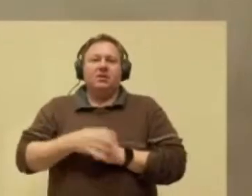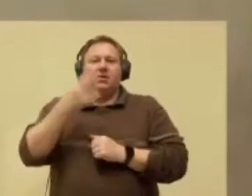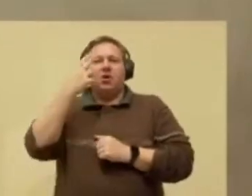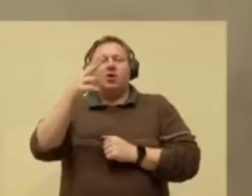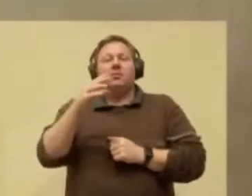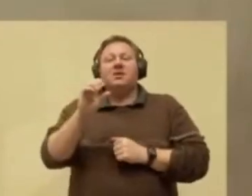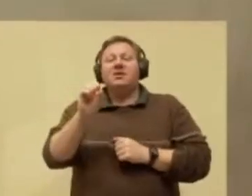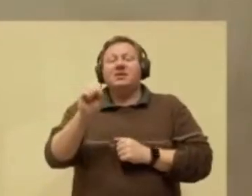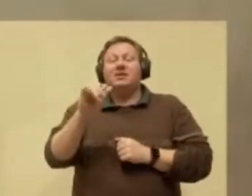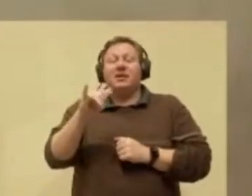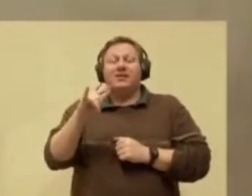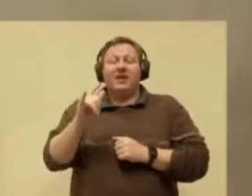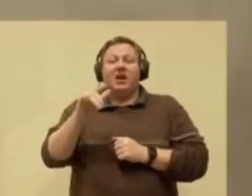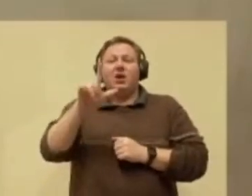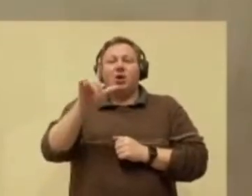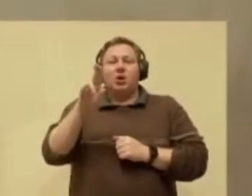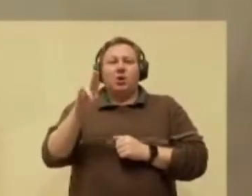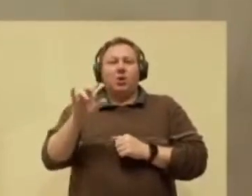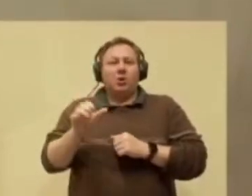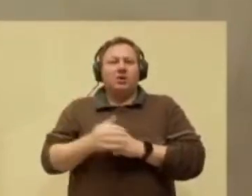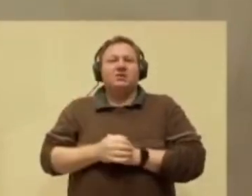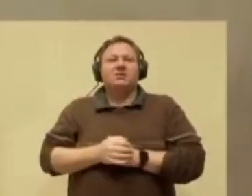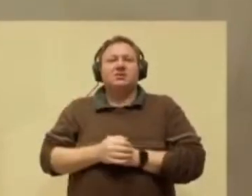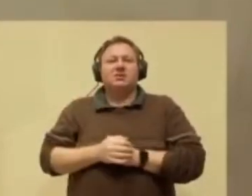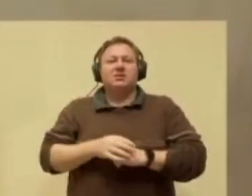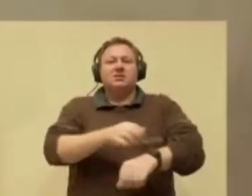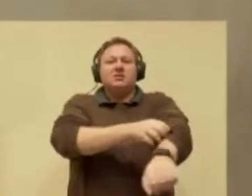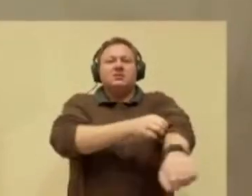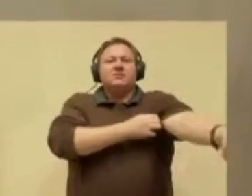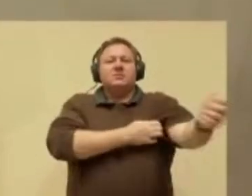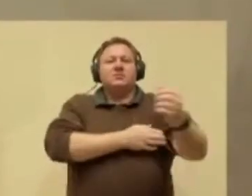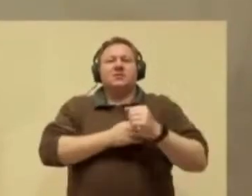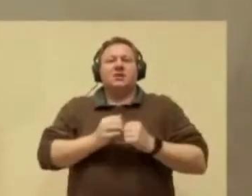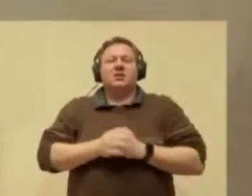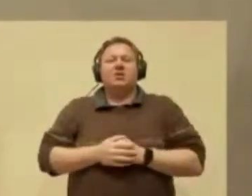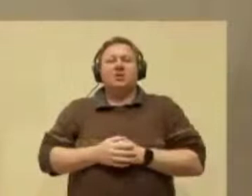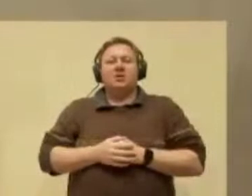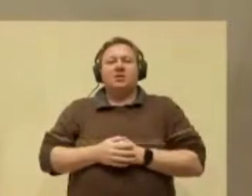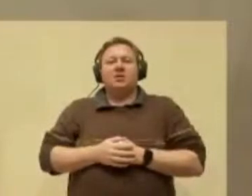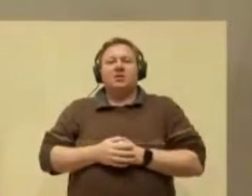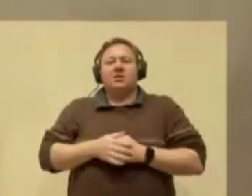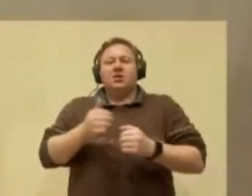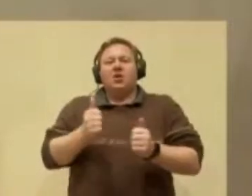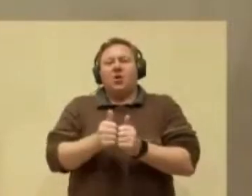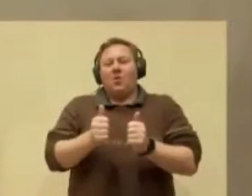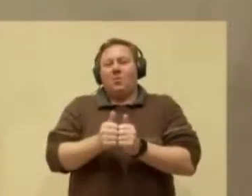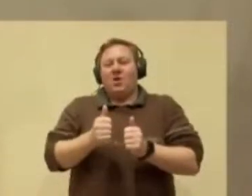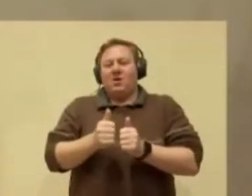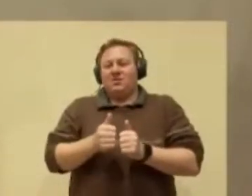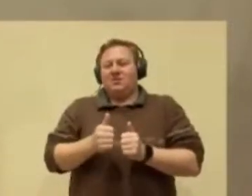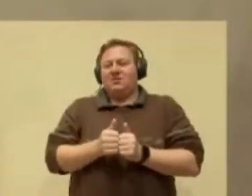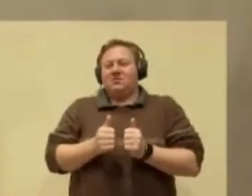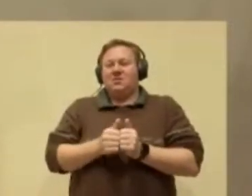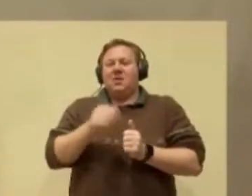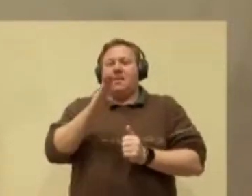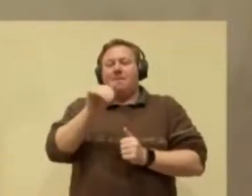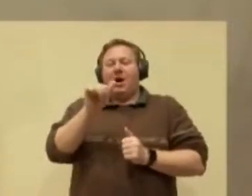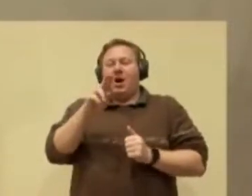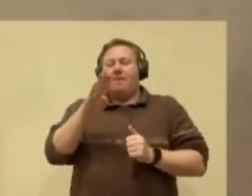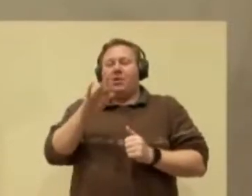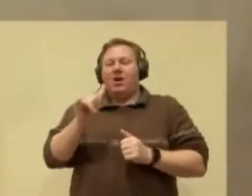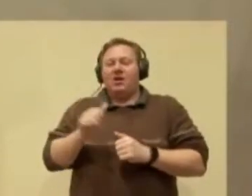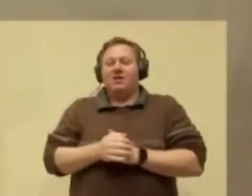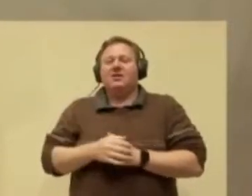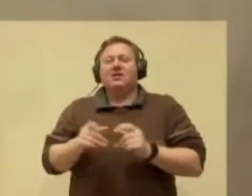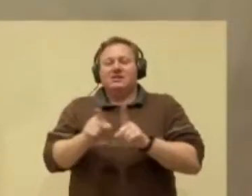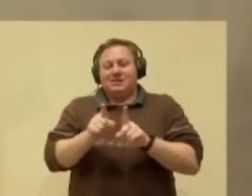has sent the honorable member comrade barbara who has accompanied you and also the member